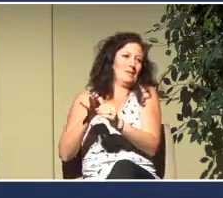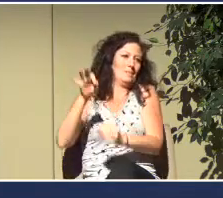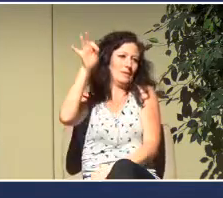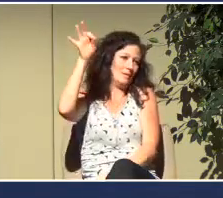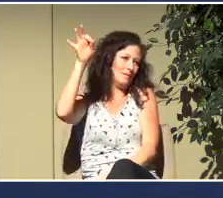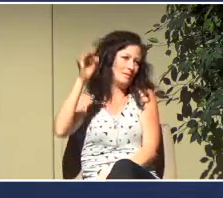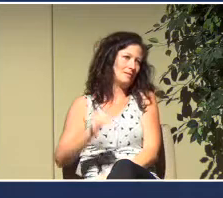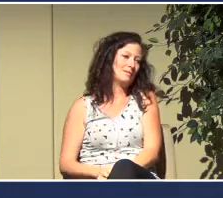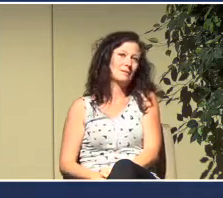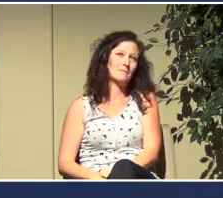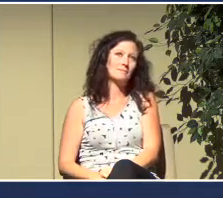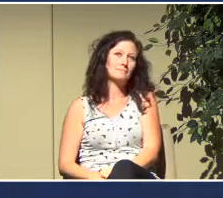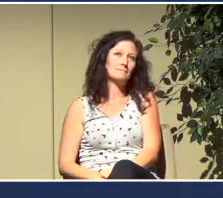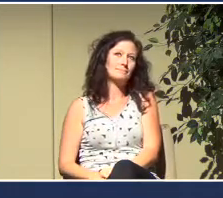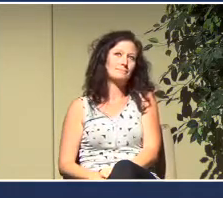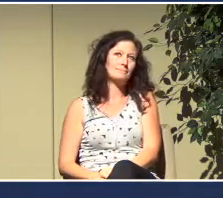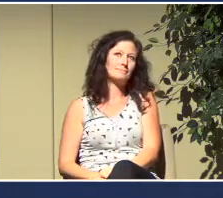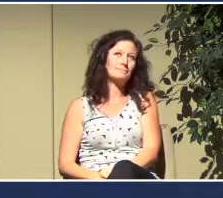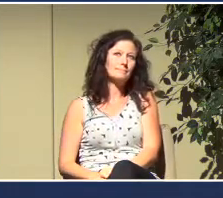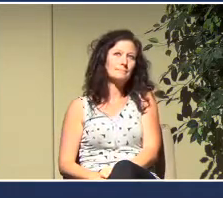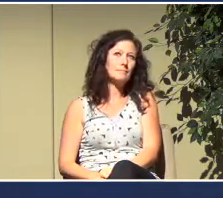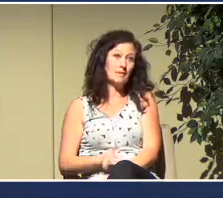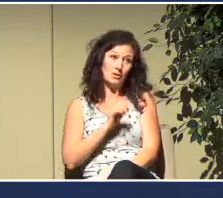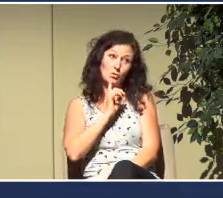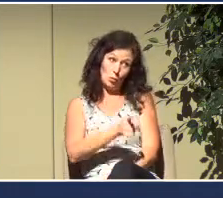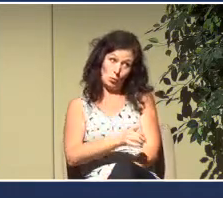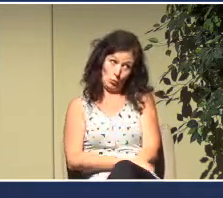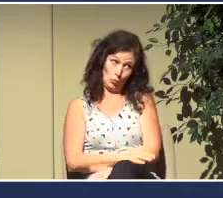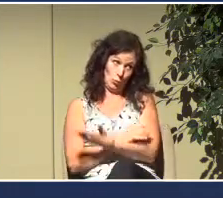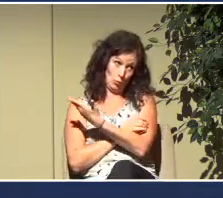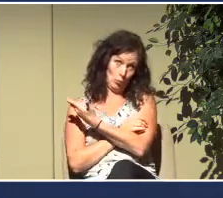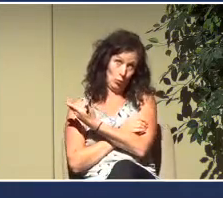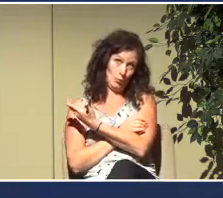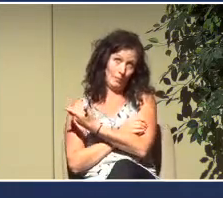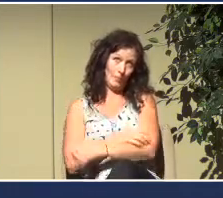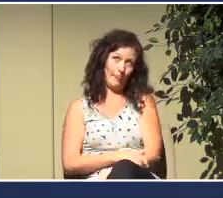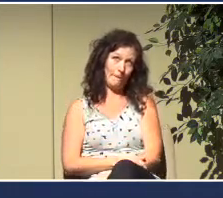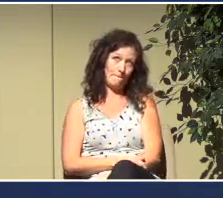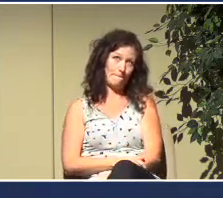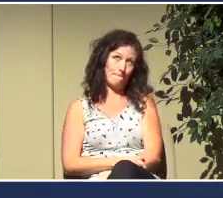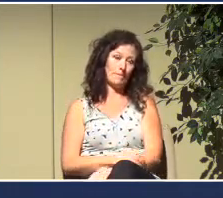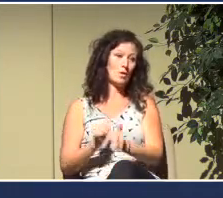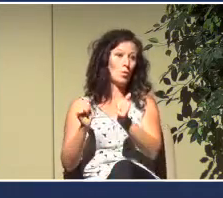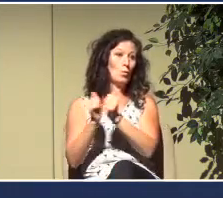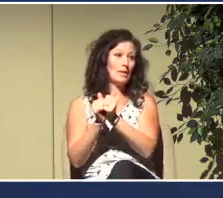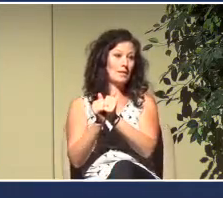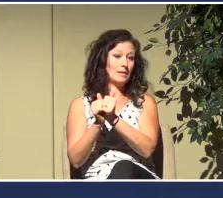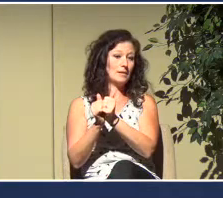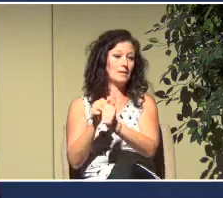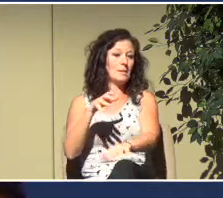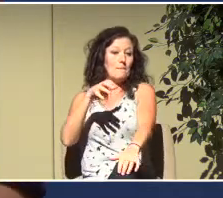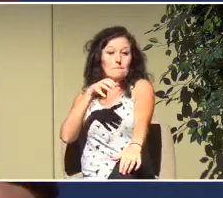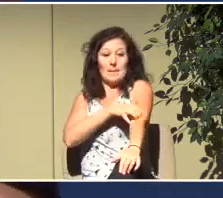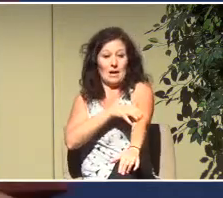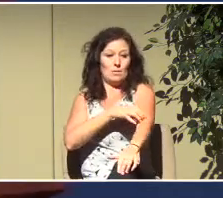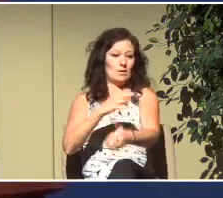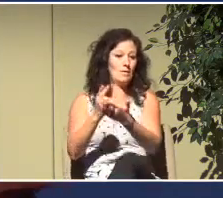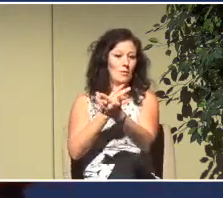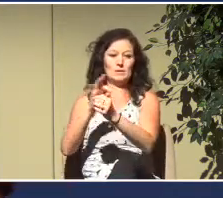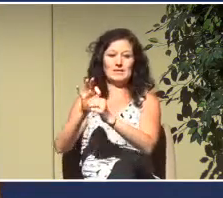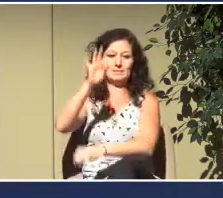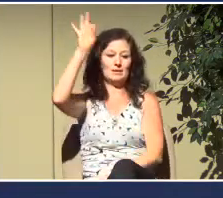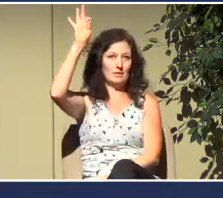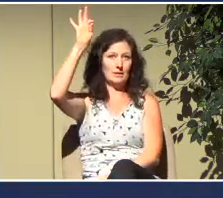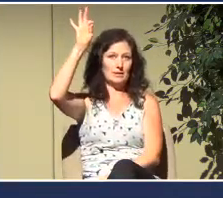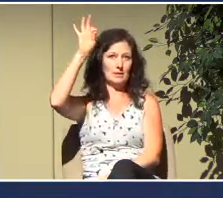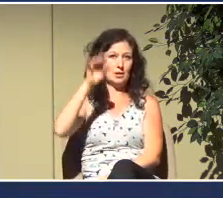And so it comes down to this in the end. This is true. By the power of the Holy Spirit, you and